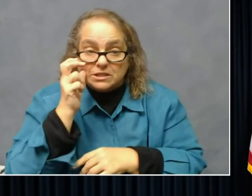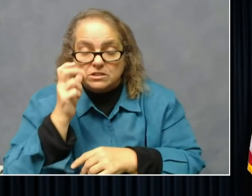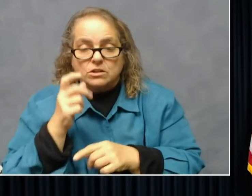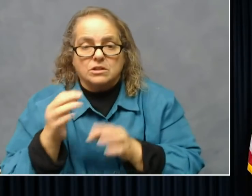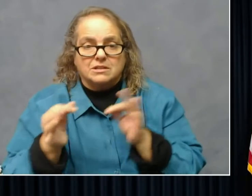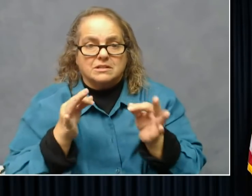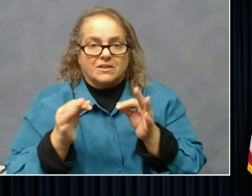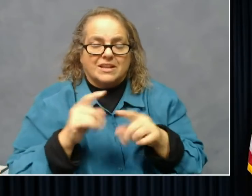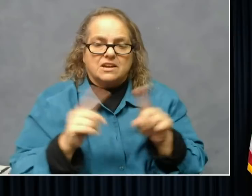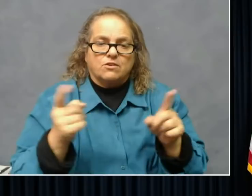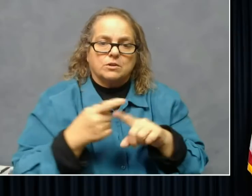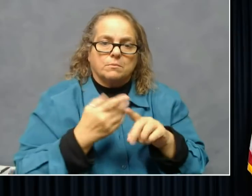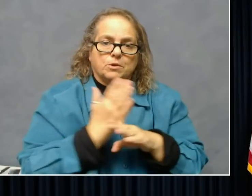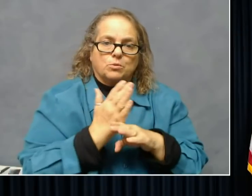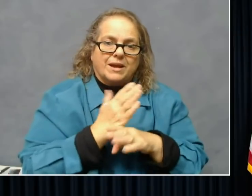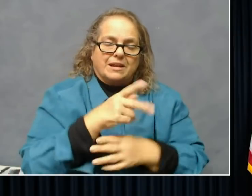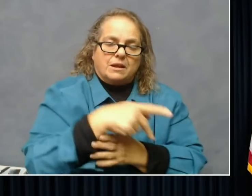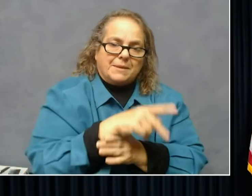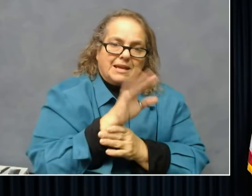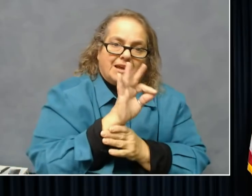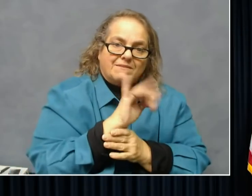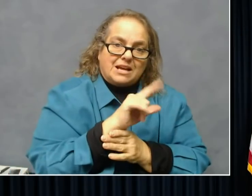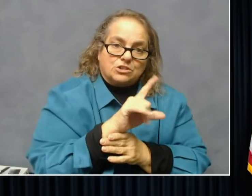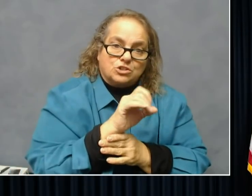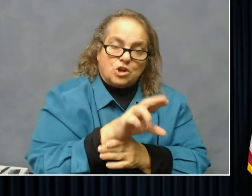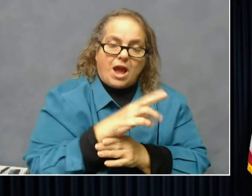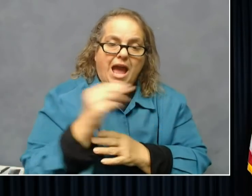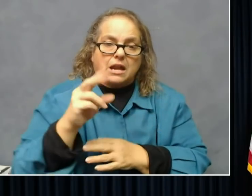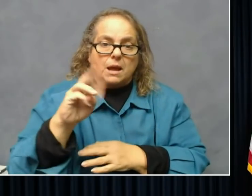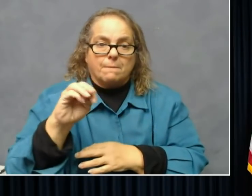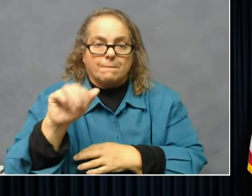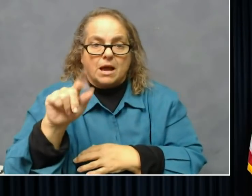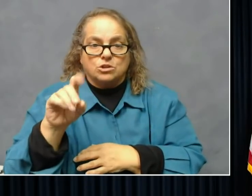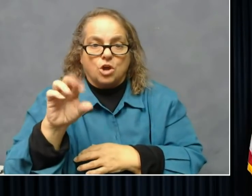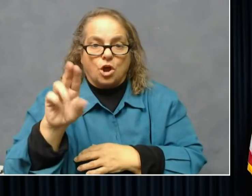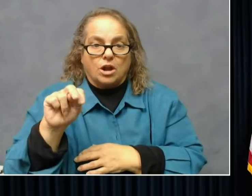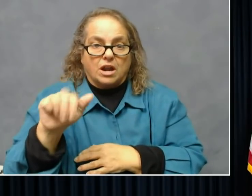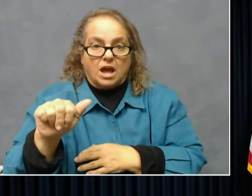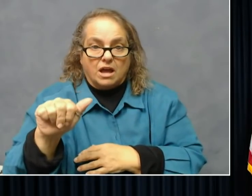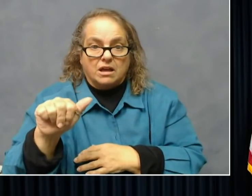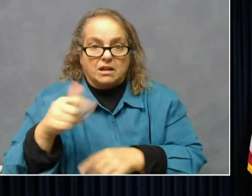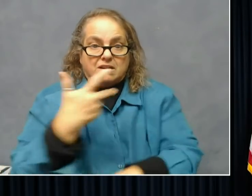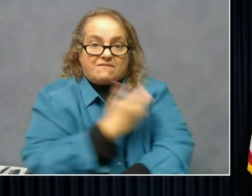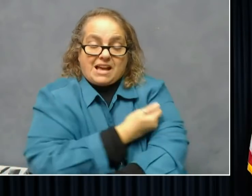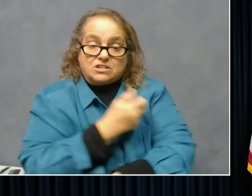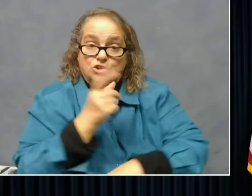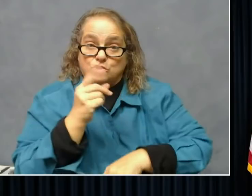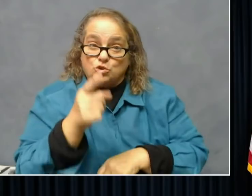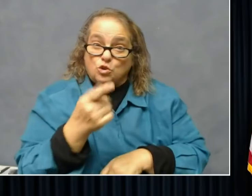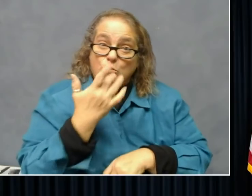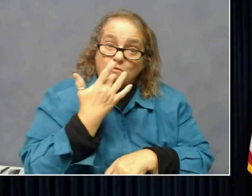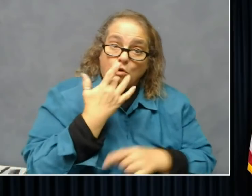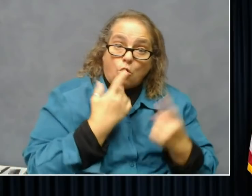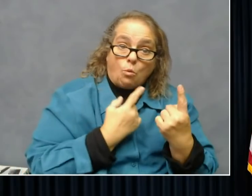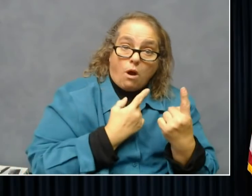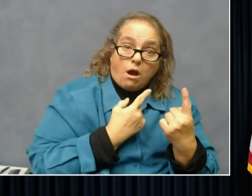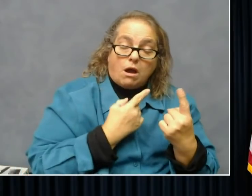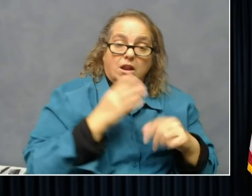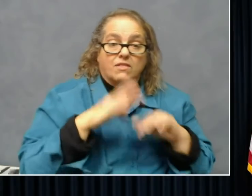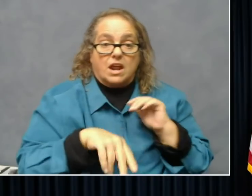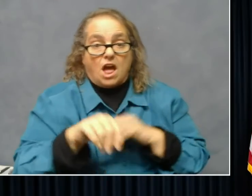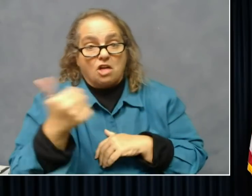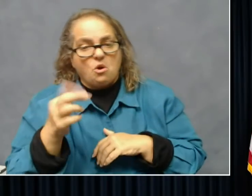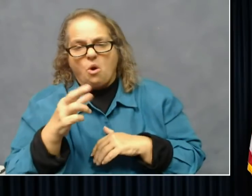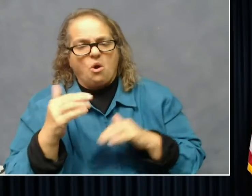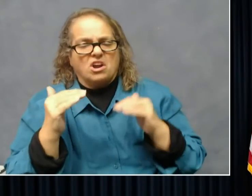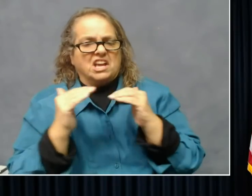Moderna vaccines. Is there one that either of you prefer over the other, or you have equal confidence in both and you're just going to